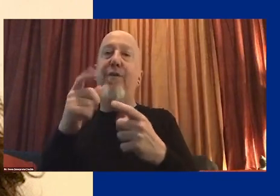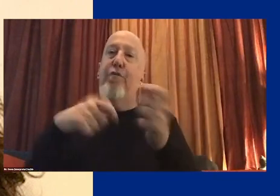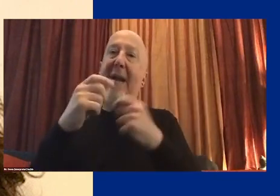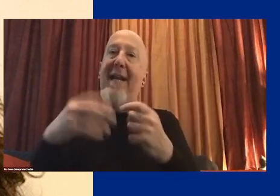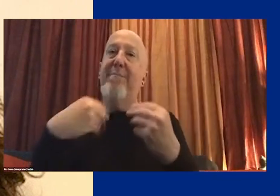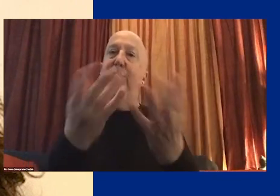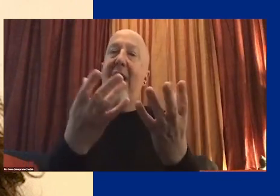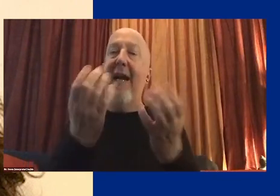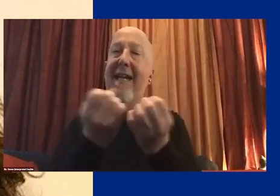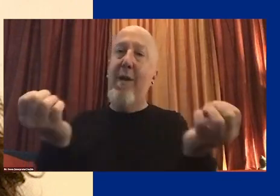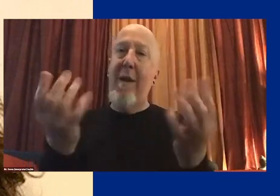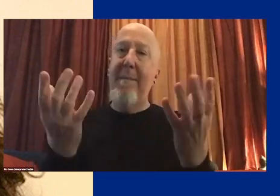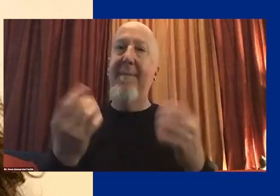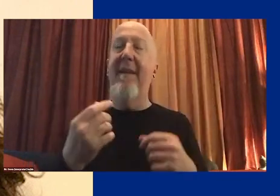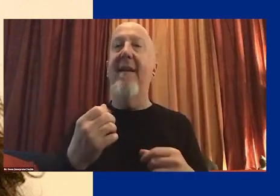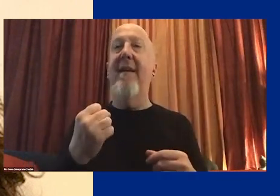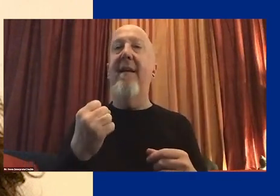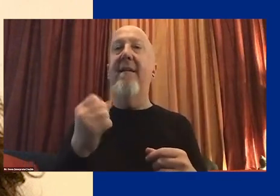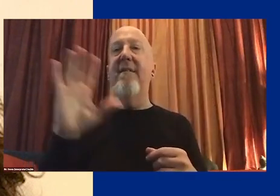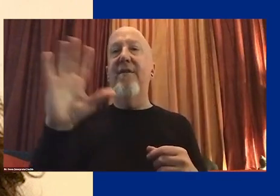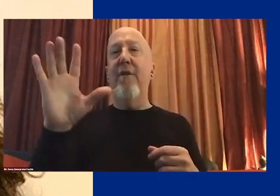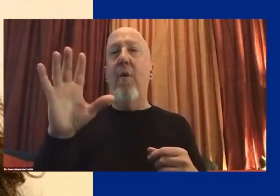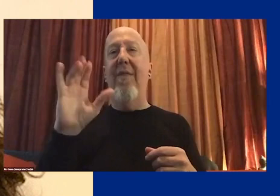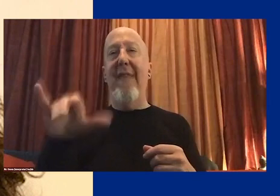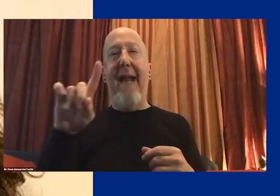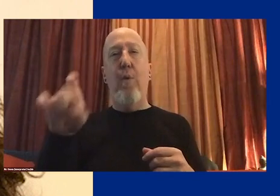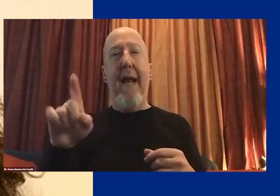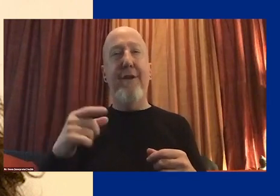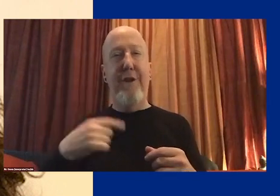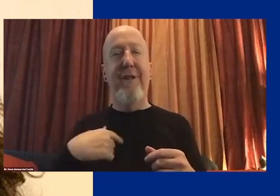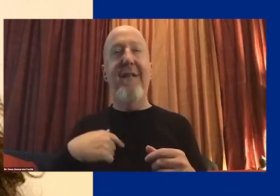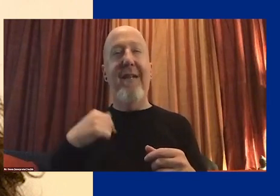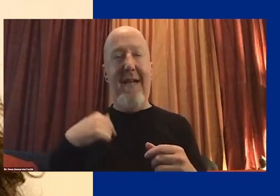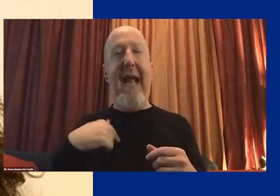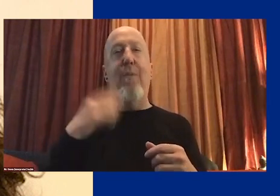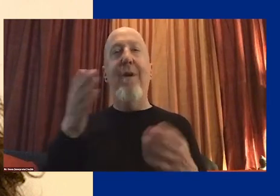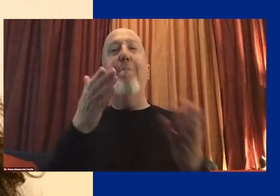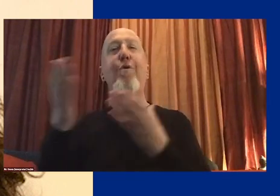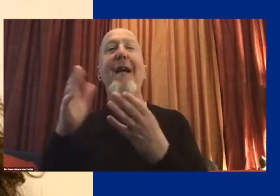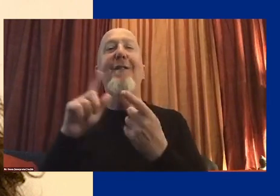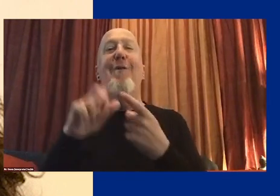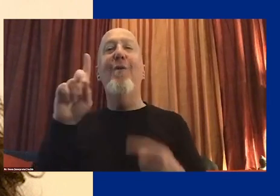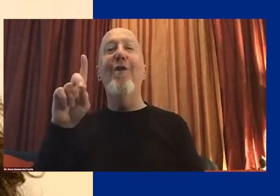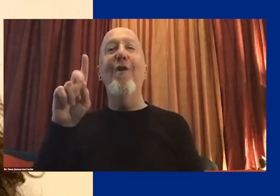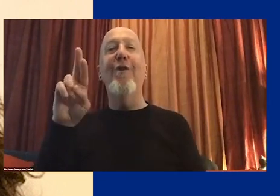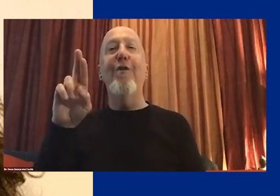But we can, let me take that question back to the team at DREDF, and if you want to reach out to